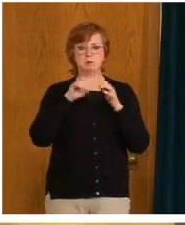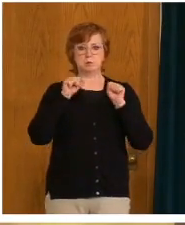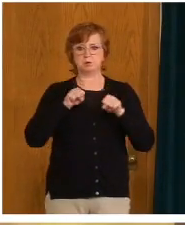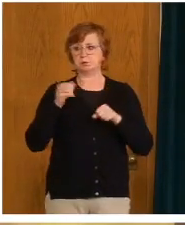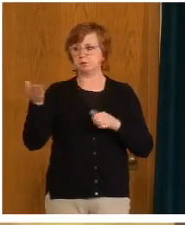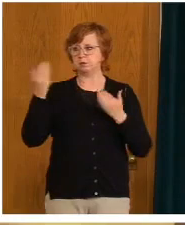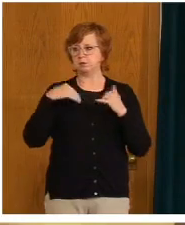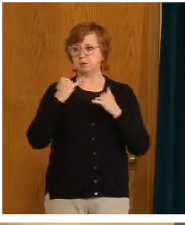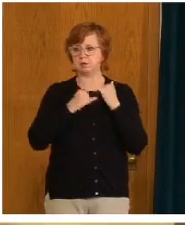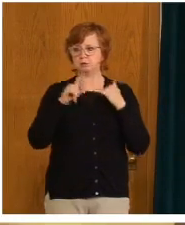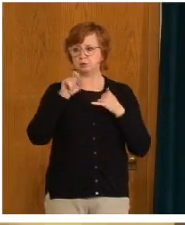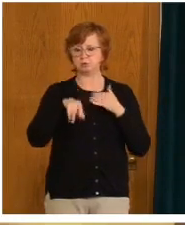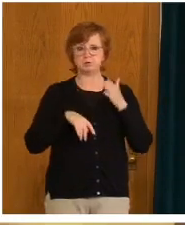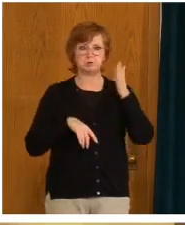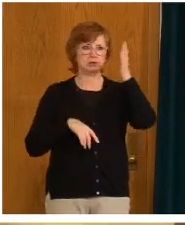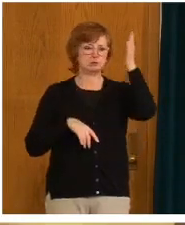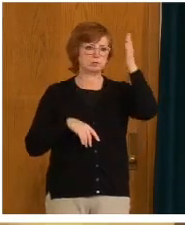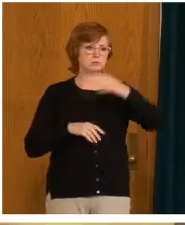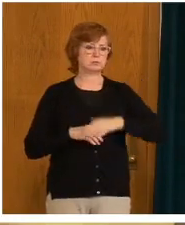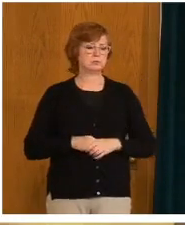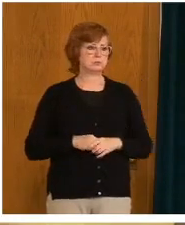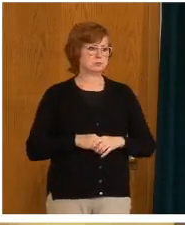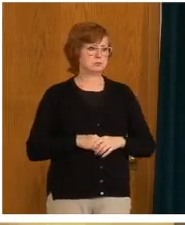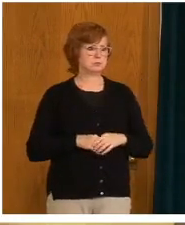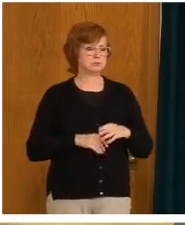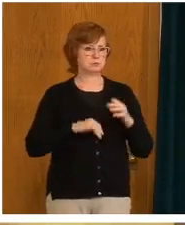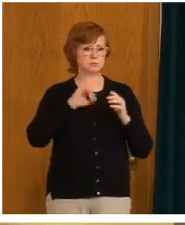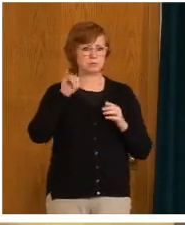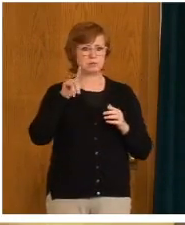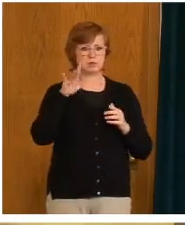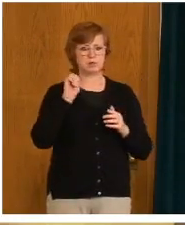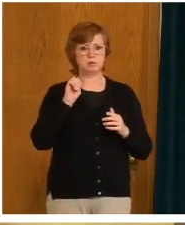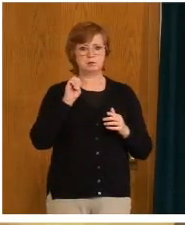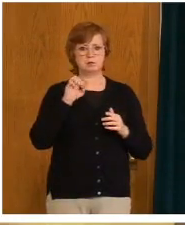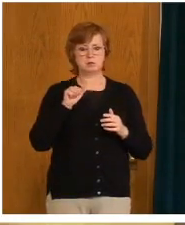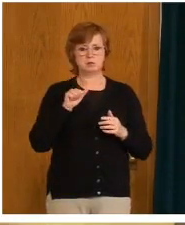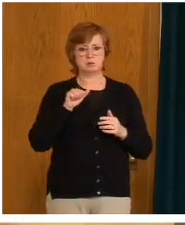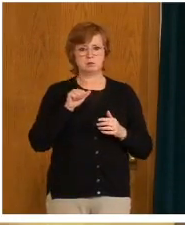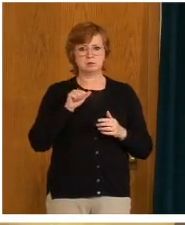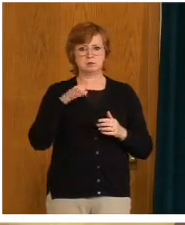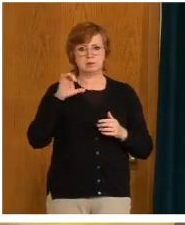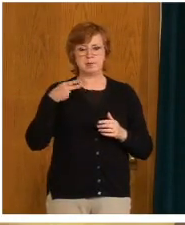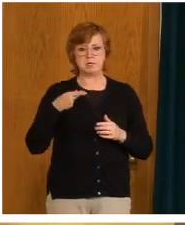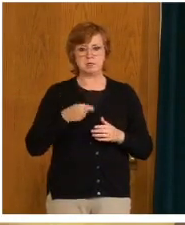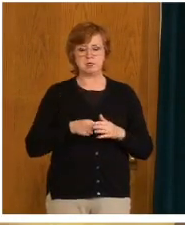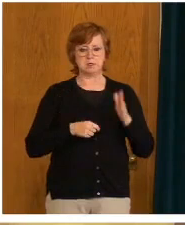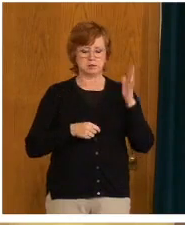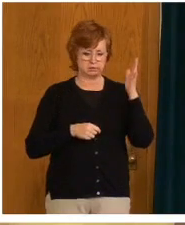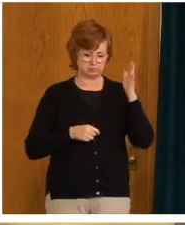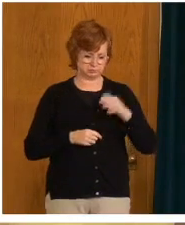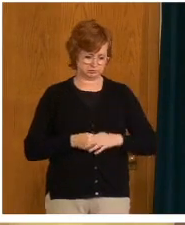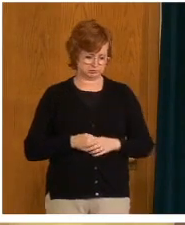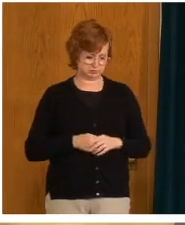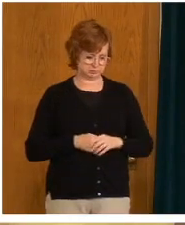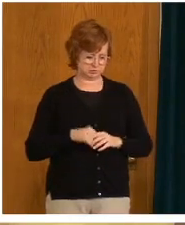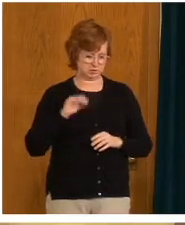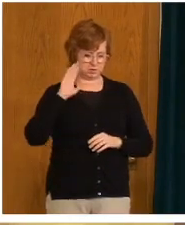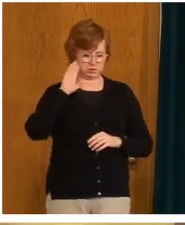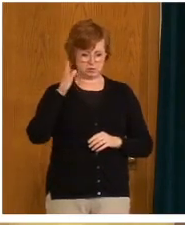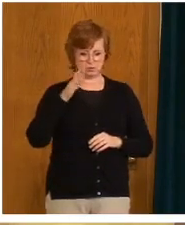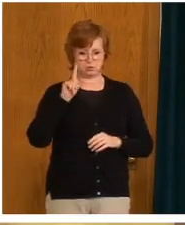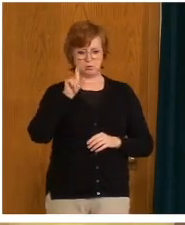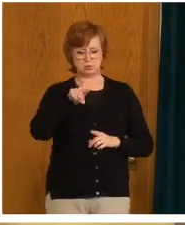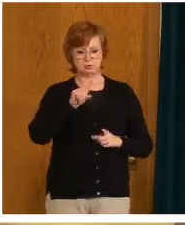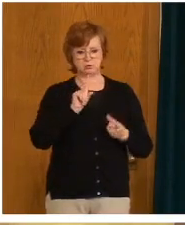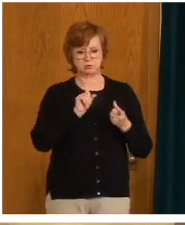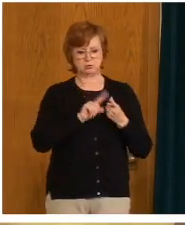final question on the line. Operator? We have Julia Peterson with the Canadian Press. Yes, hello. My question